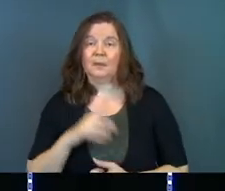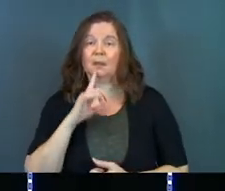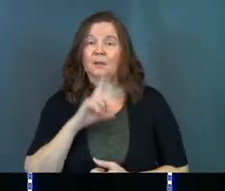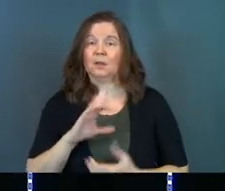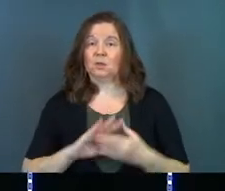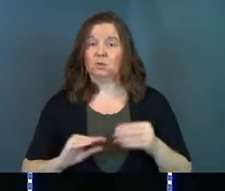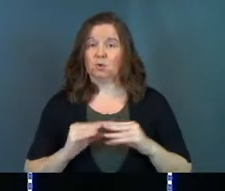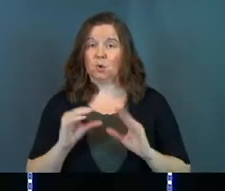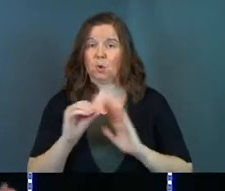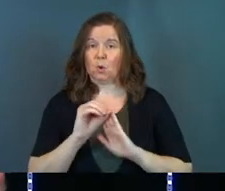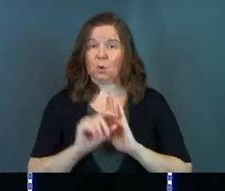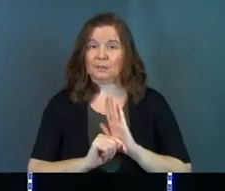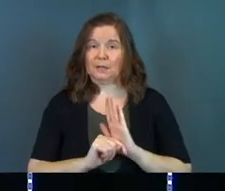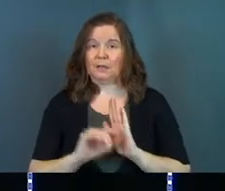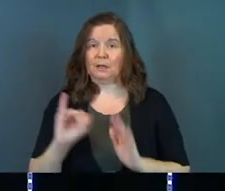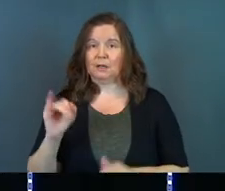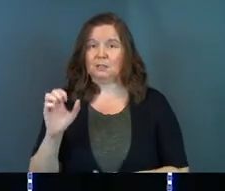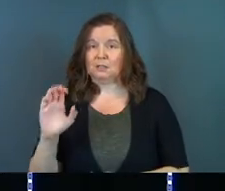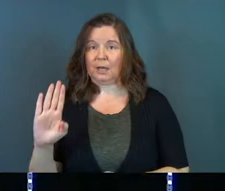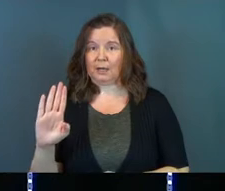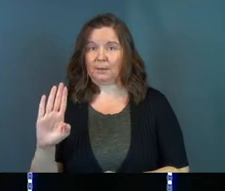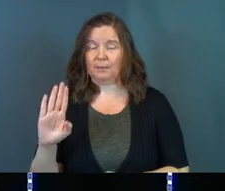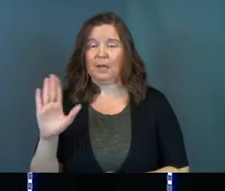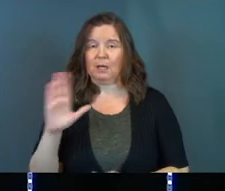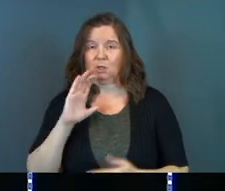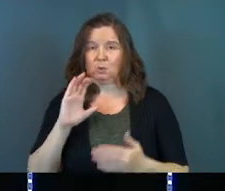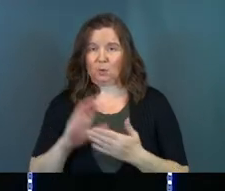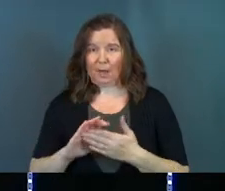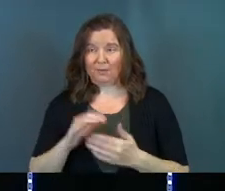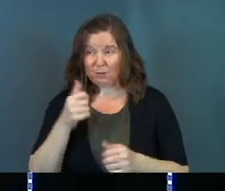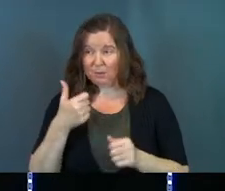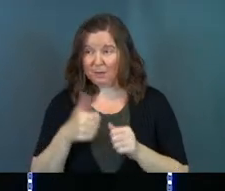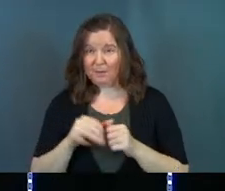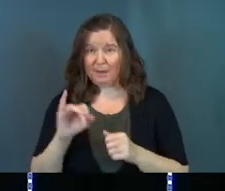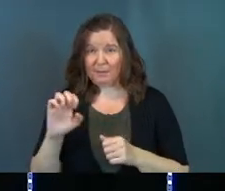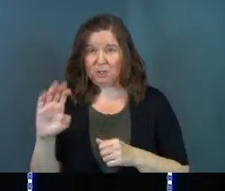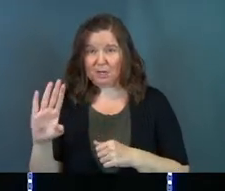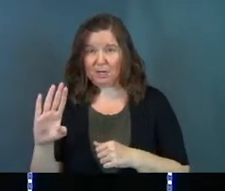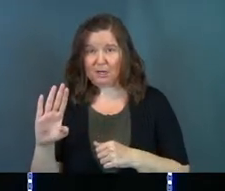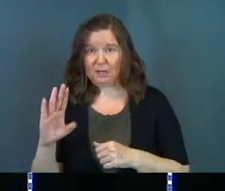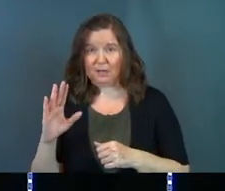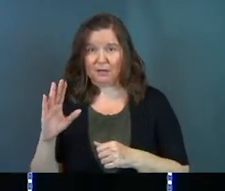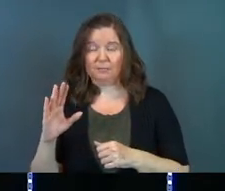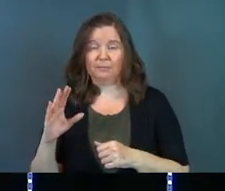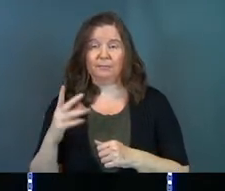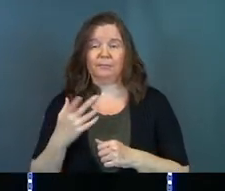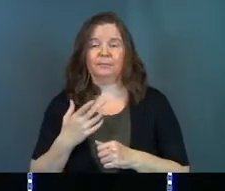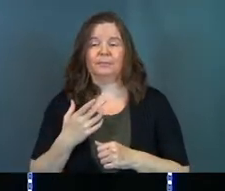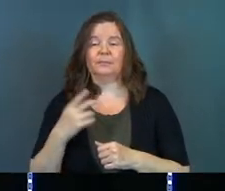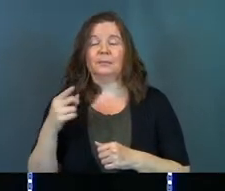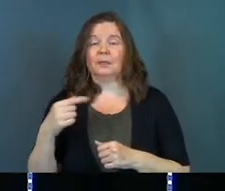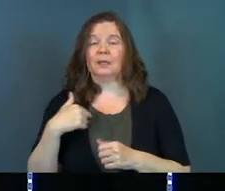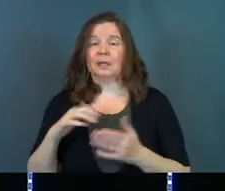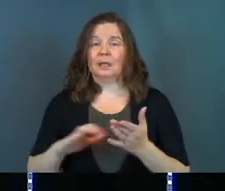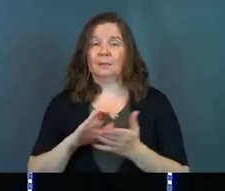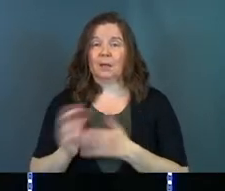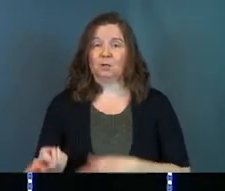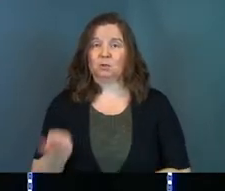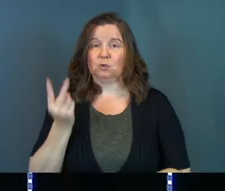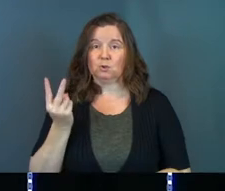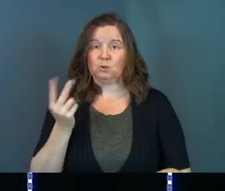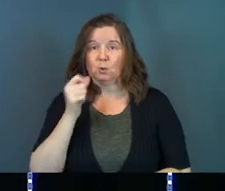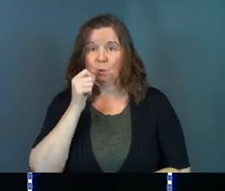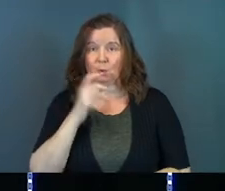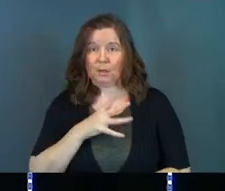There's a story in the Old Testament. It's Jacob and his wives. Do you guys remember Jacob, one of the patriarchs? And he marries two